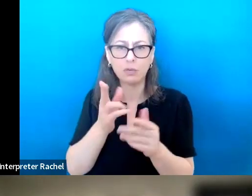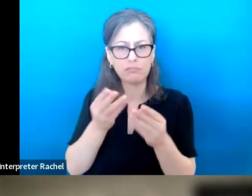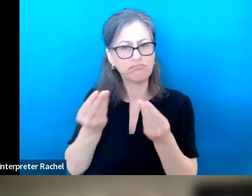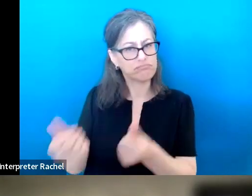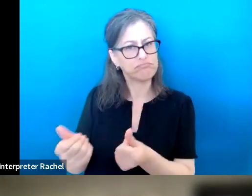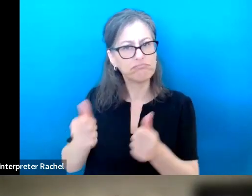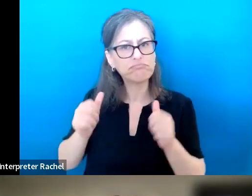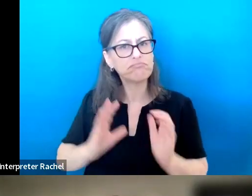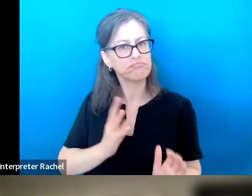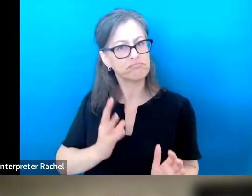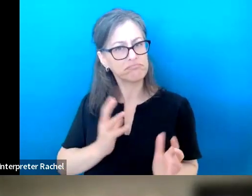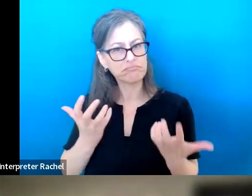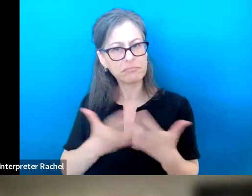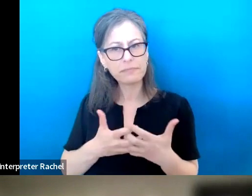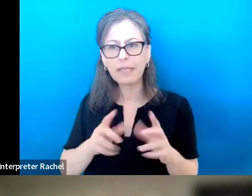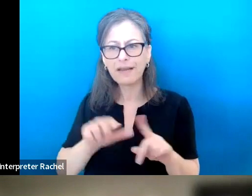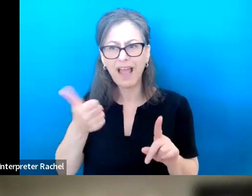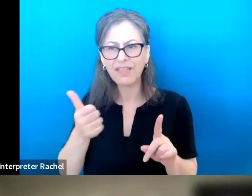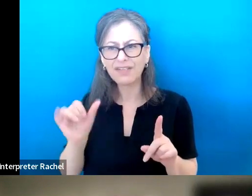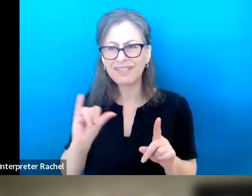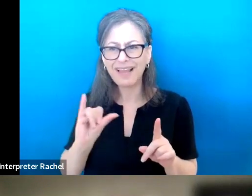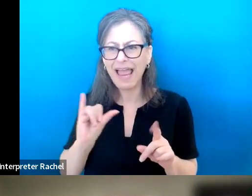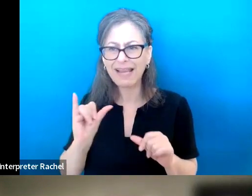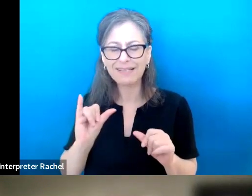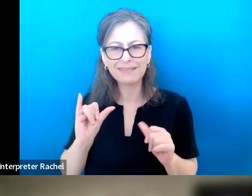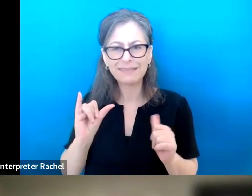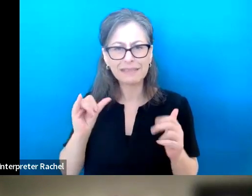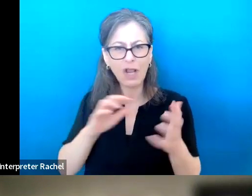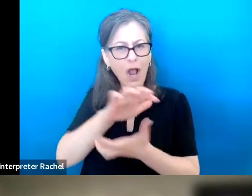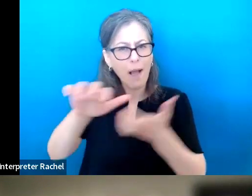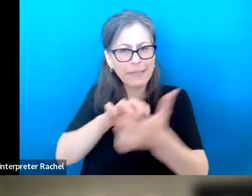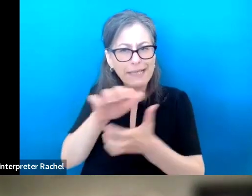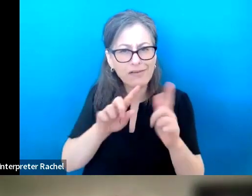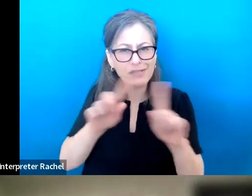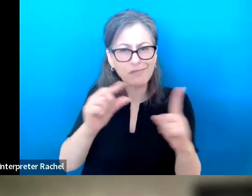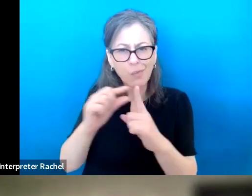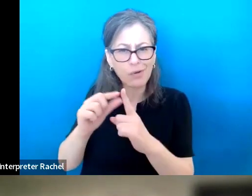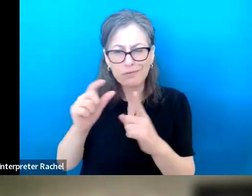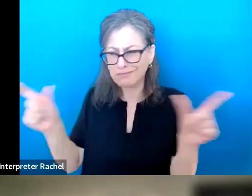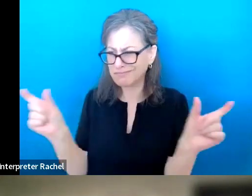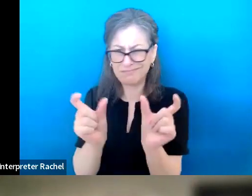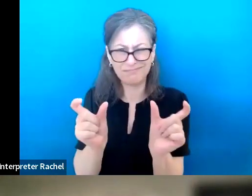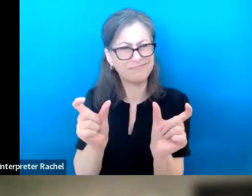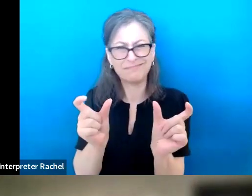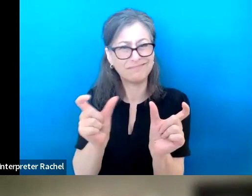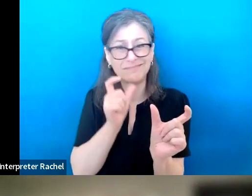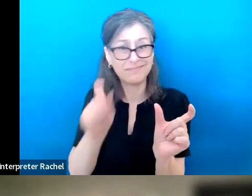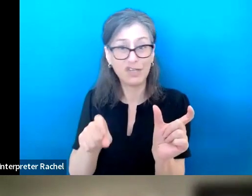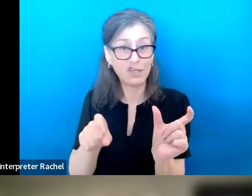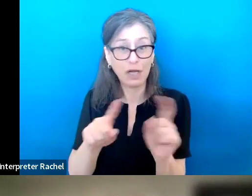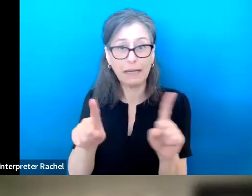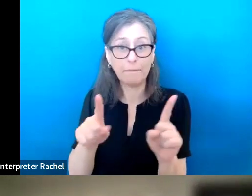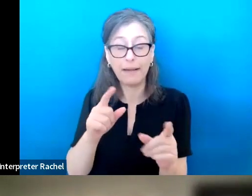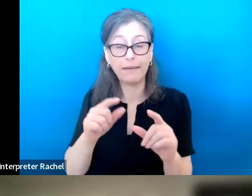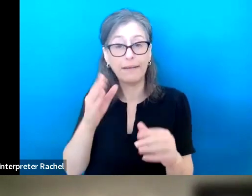quite sophisticated, and other ones are like, it's like a crazy combination of words that kind of should never work. And there's a great big scene at